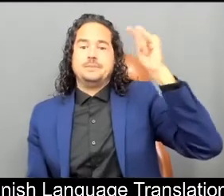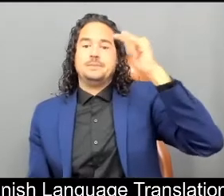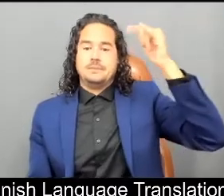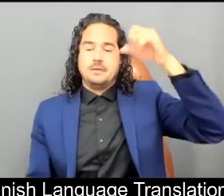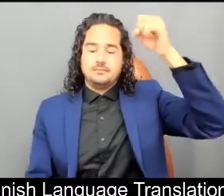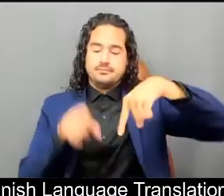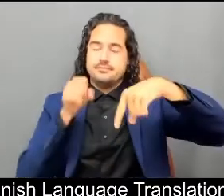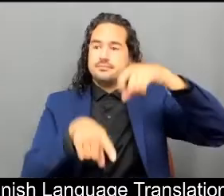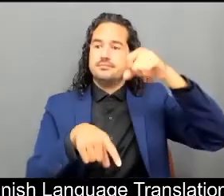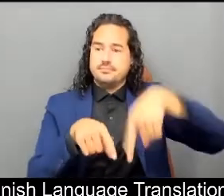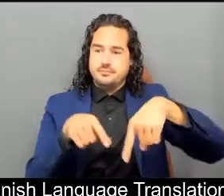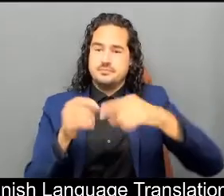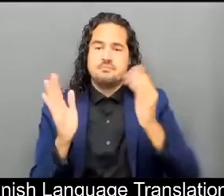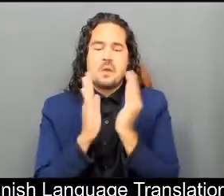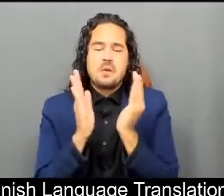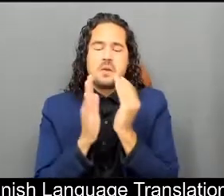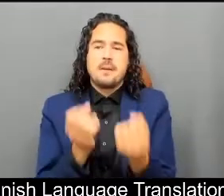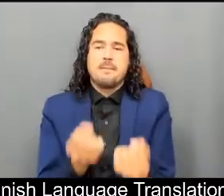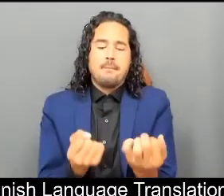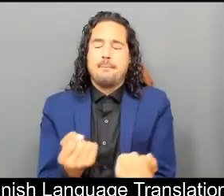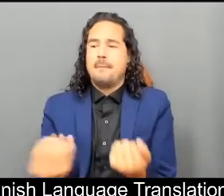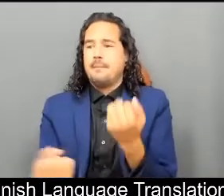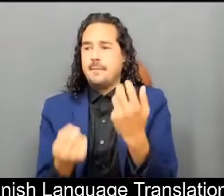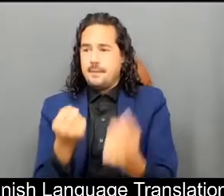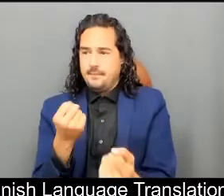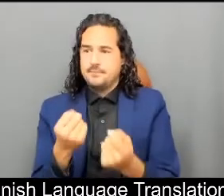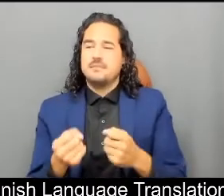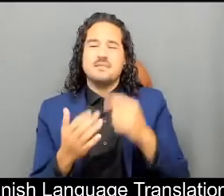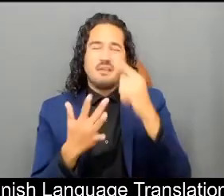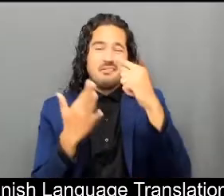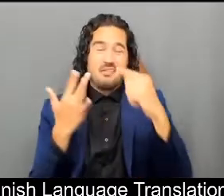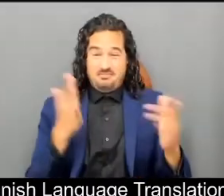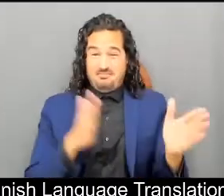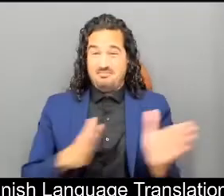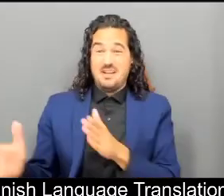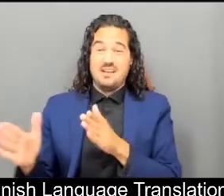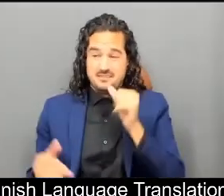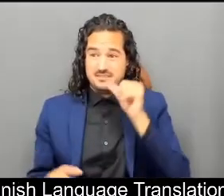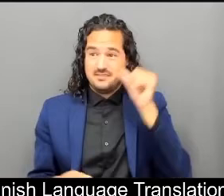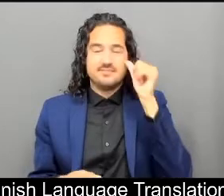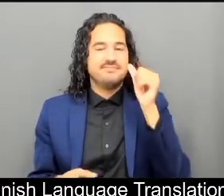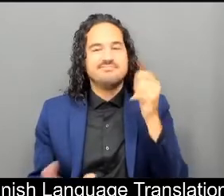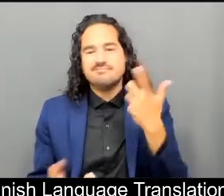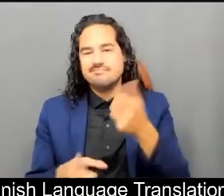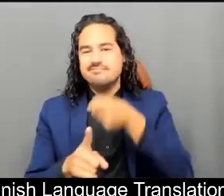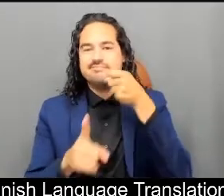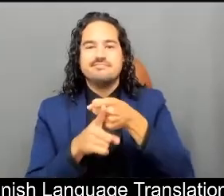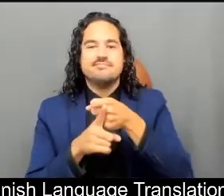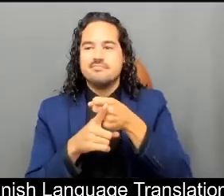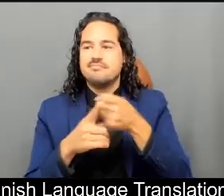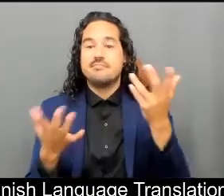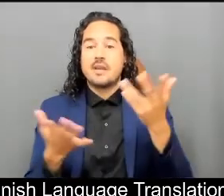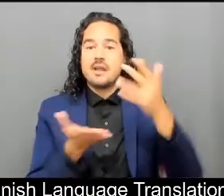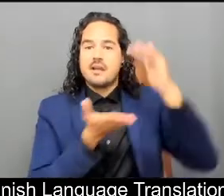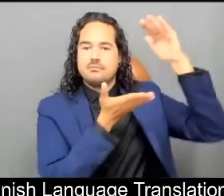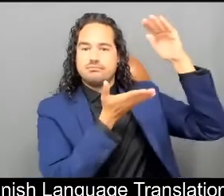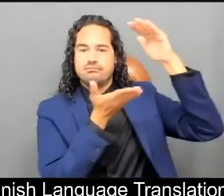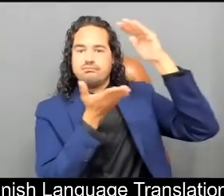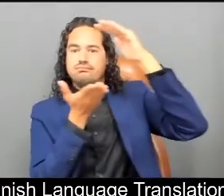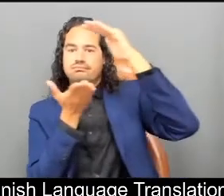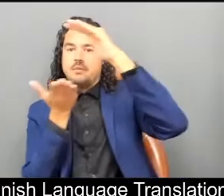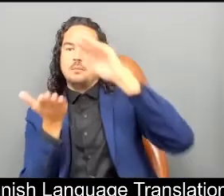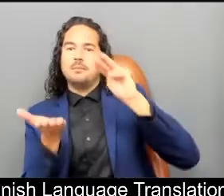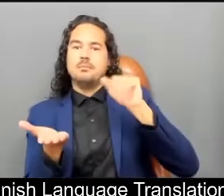some igniting for us. But what happened yesterday is the Marine never really left us. And so our burning conditions didn't really